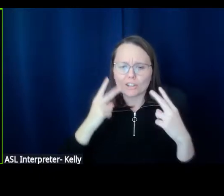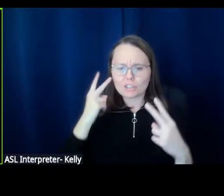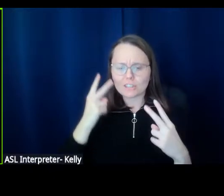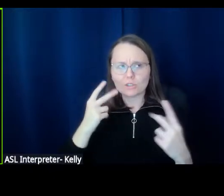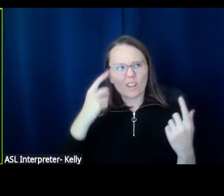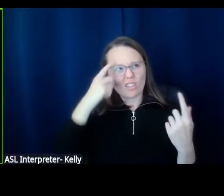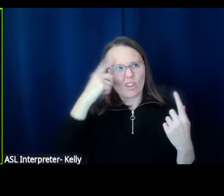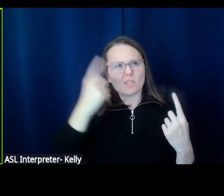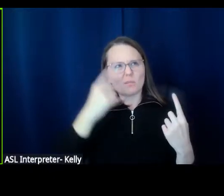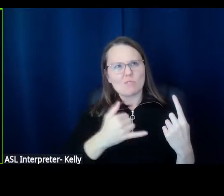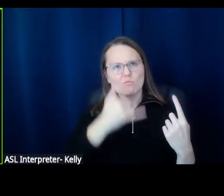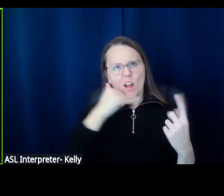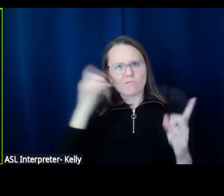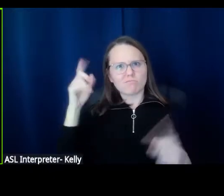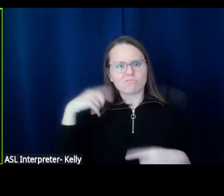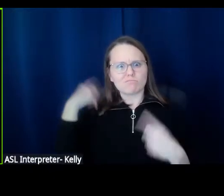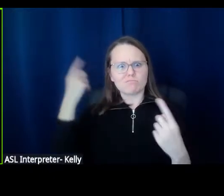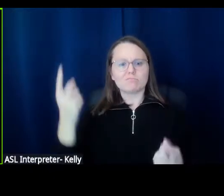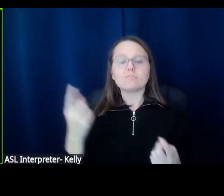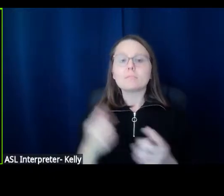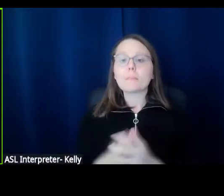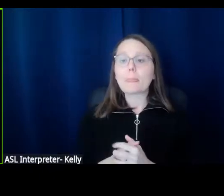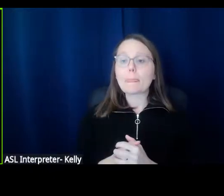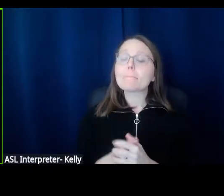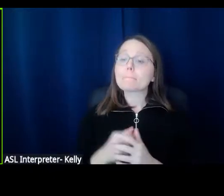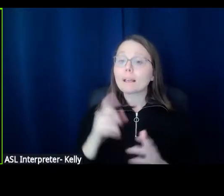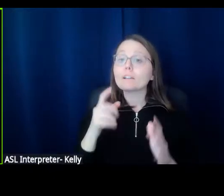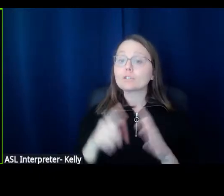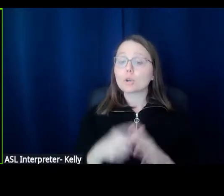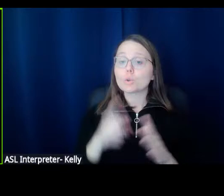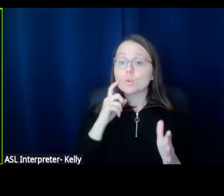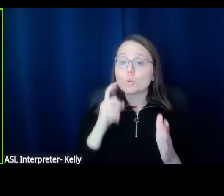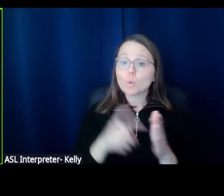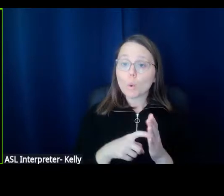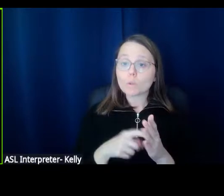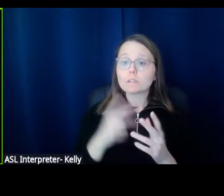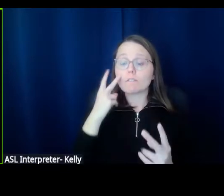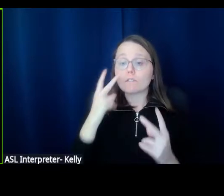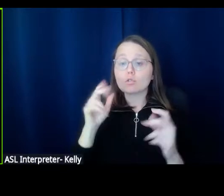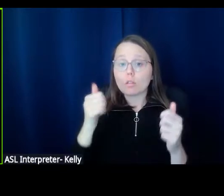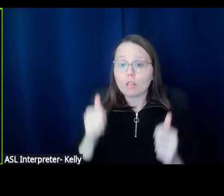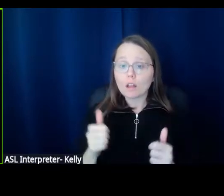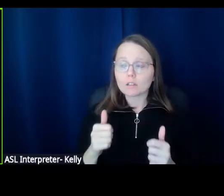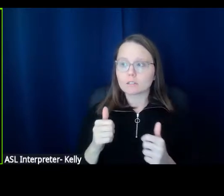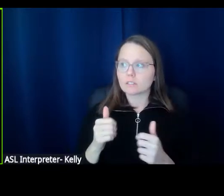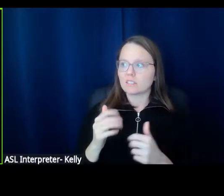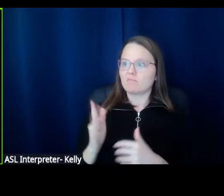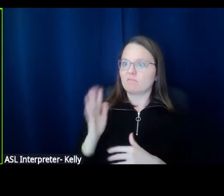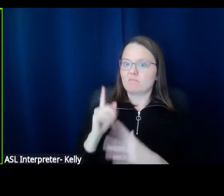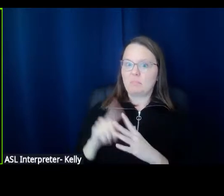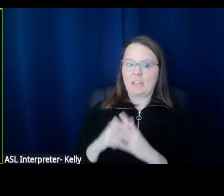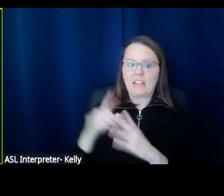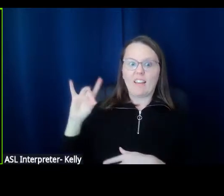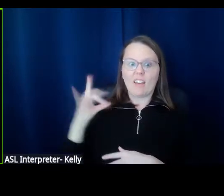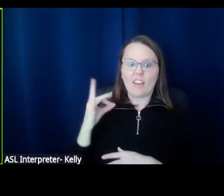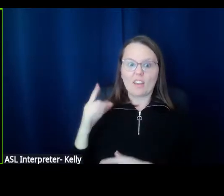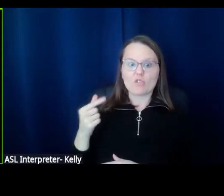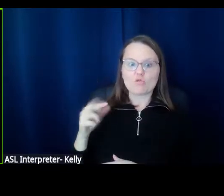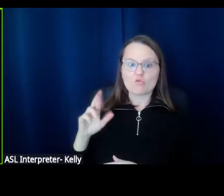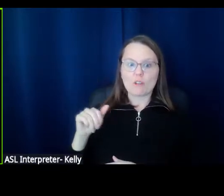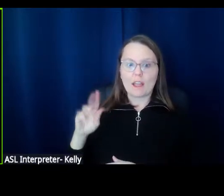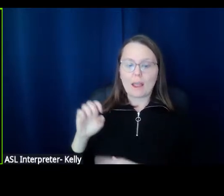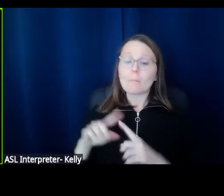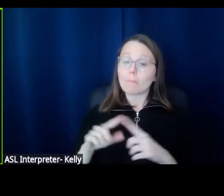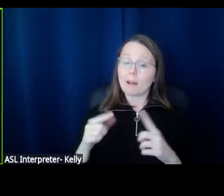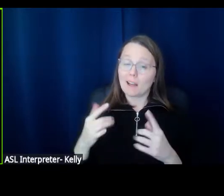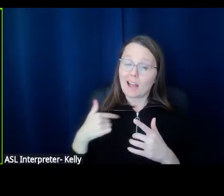wrong. And, I really started noticing signs of vision loss as early as 8th grade, but I'm a